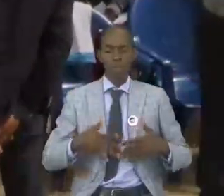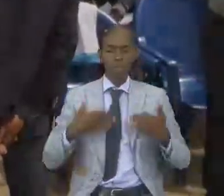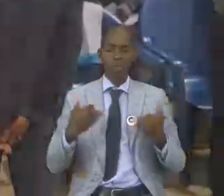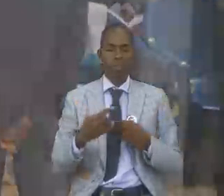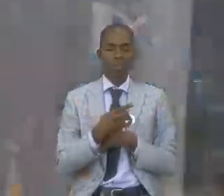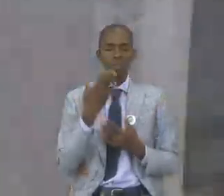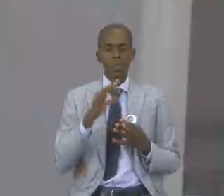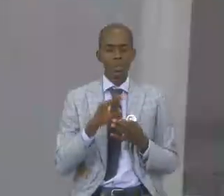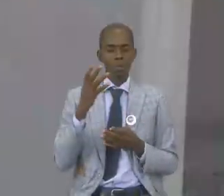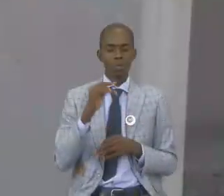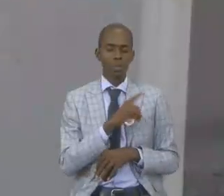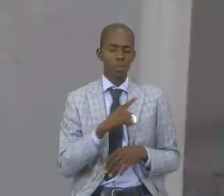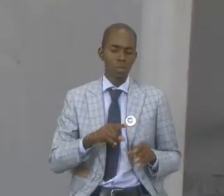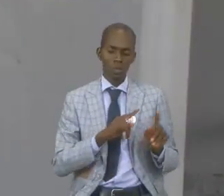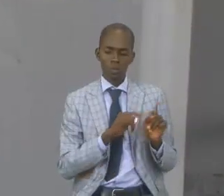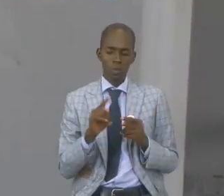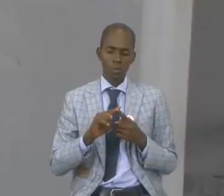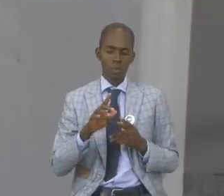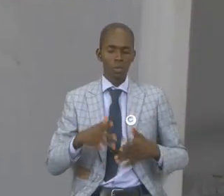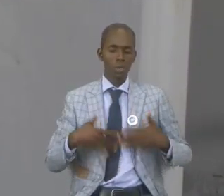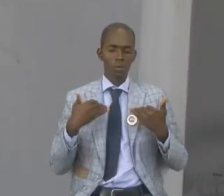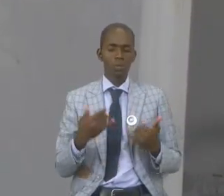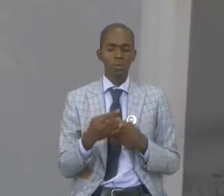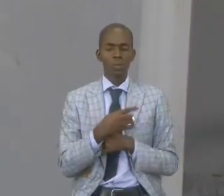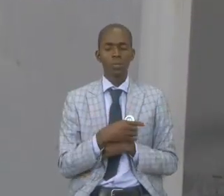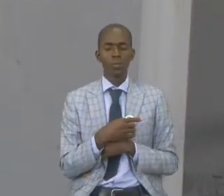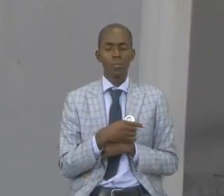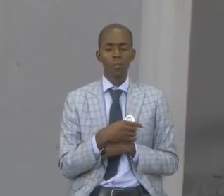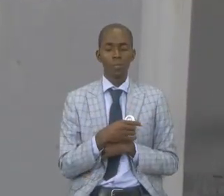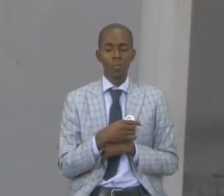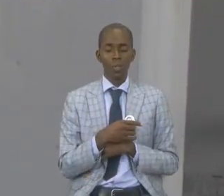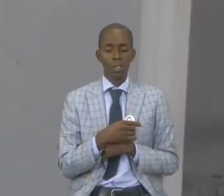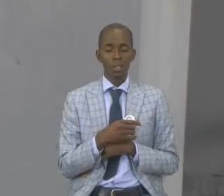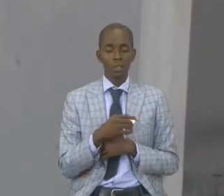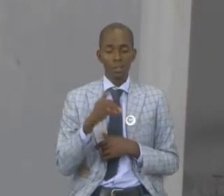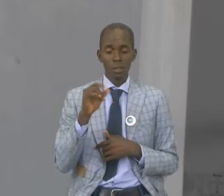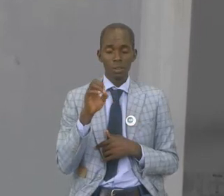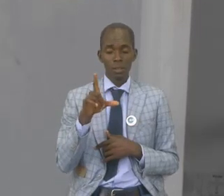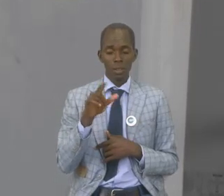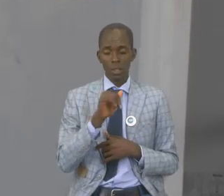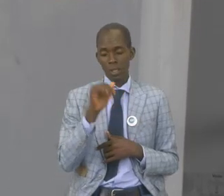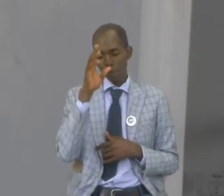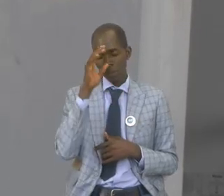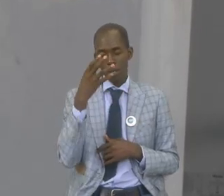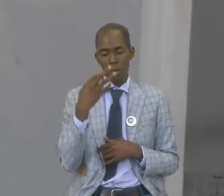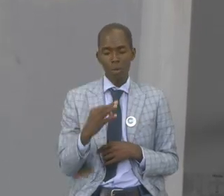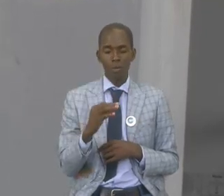God transfer into your life today. A man of excellence,